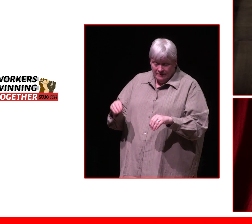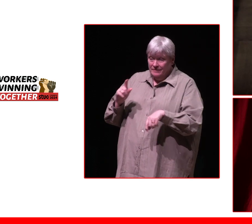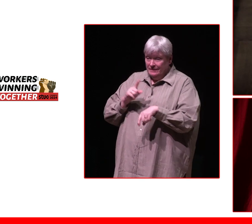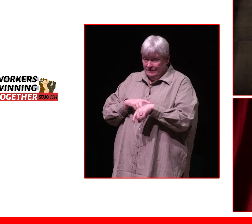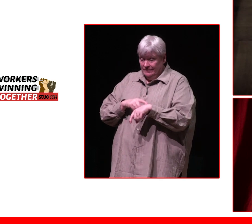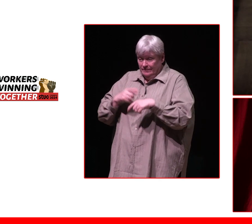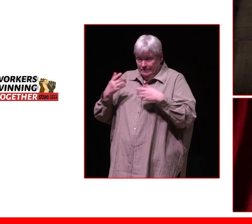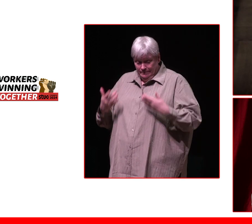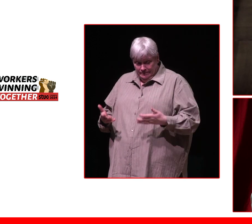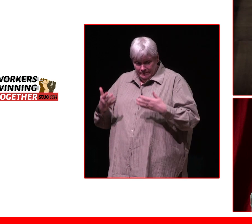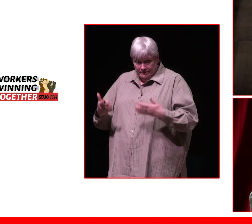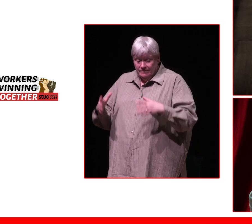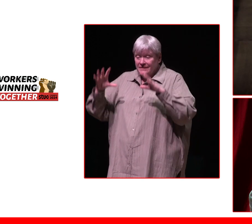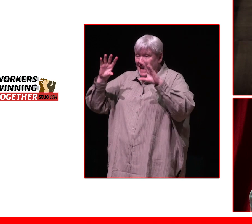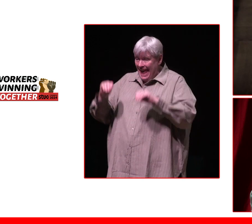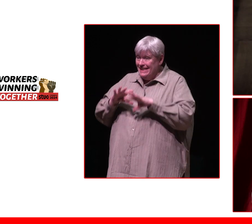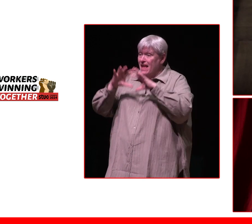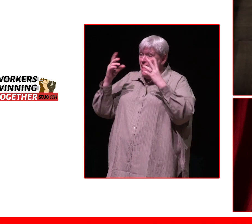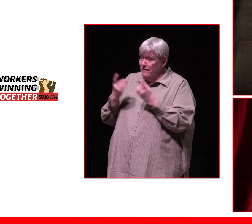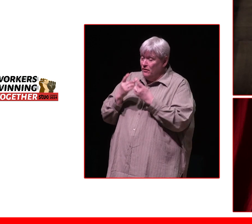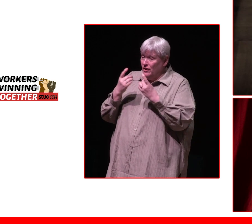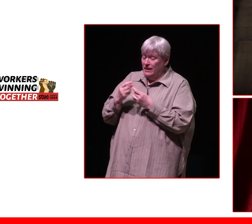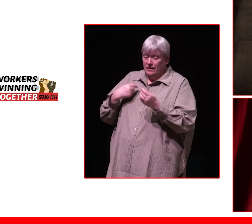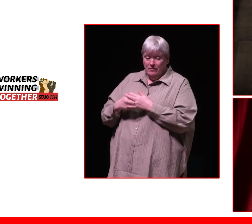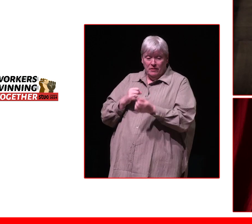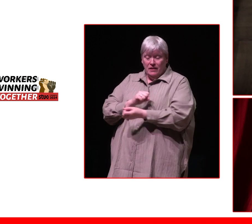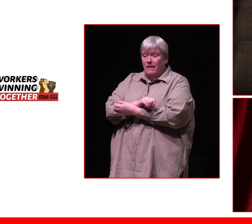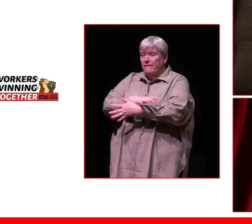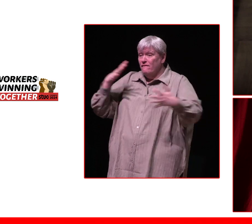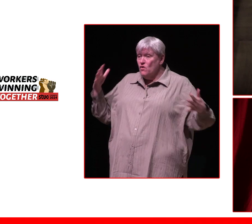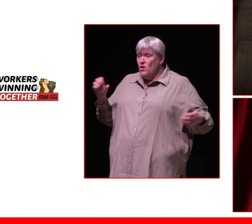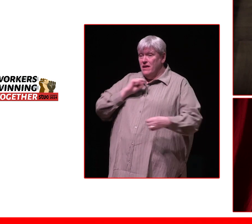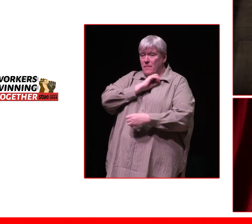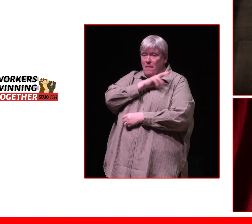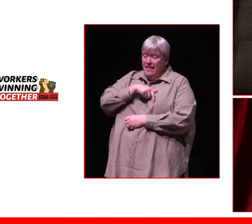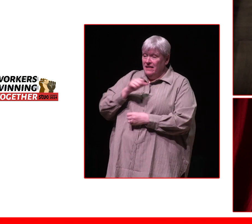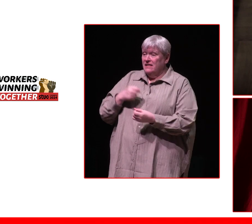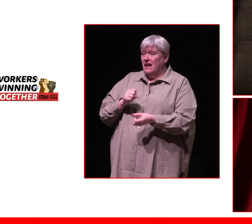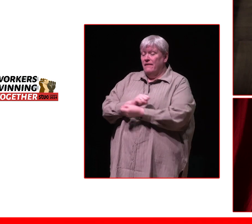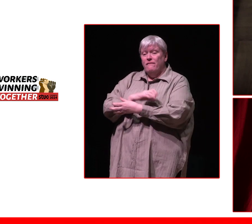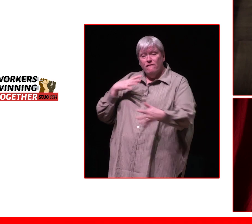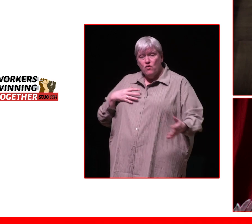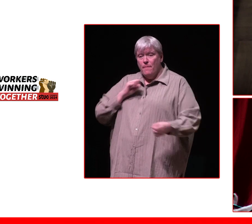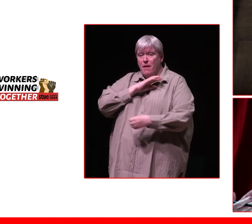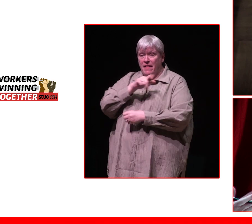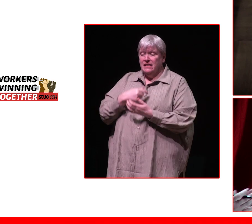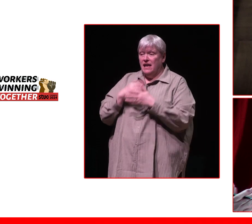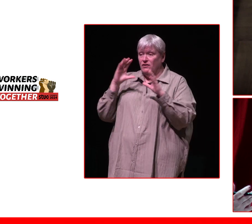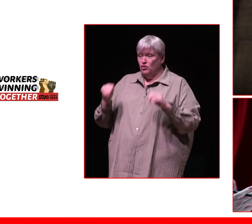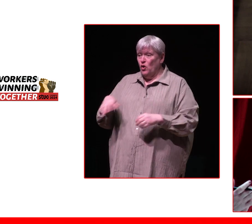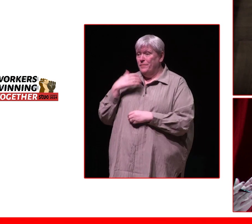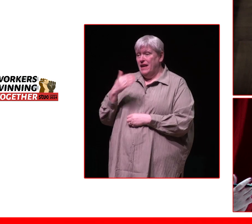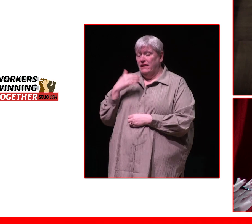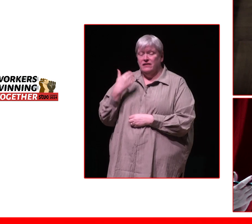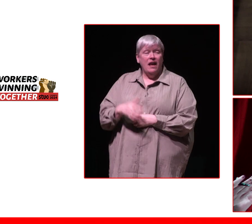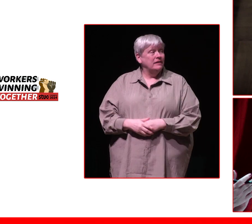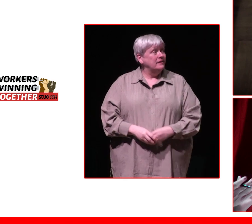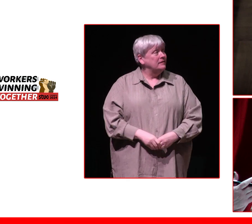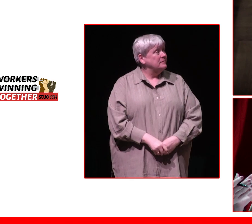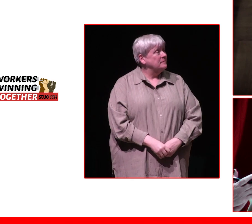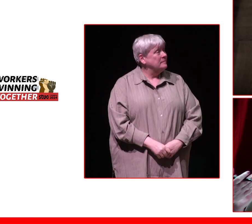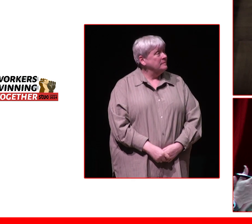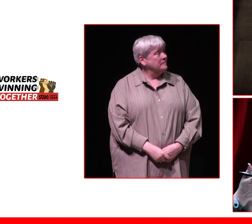time to end all this. Free Palestine, down to the genocide, to colonization.